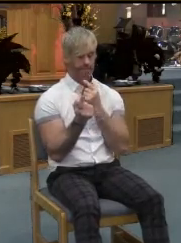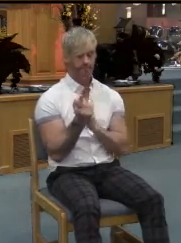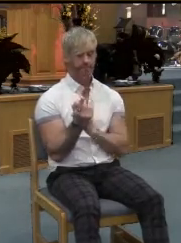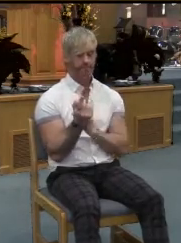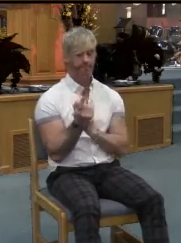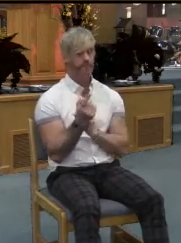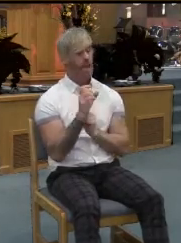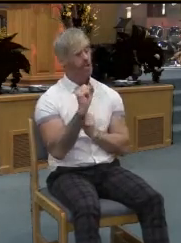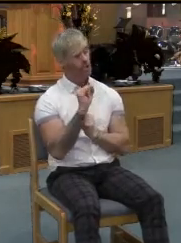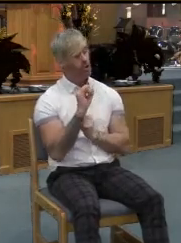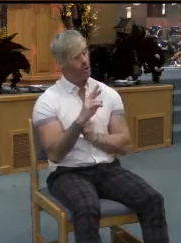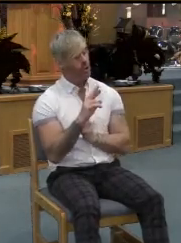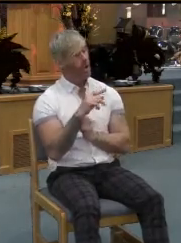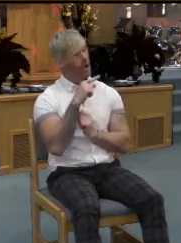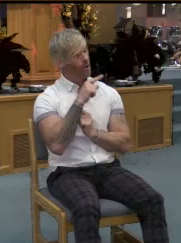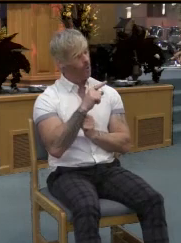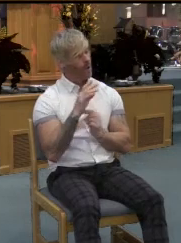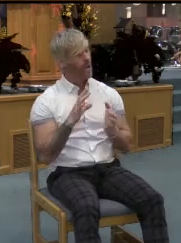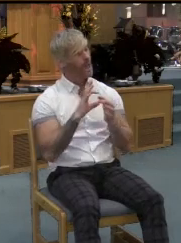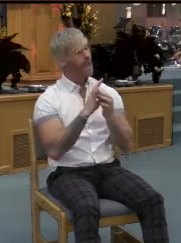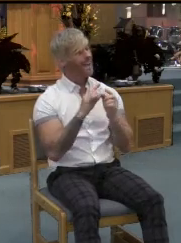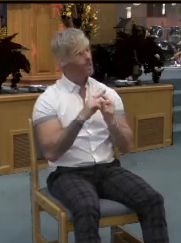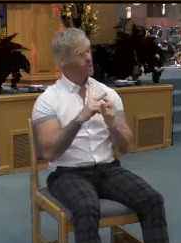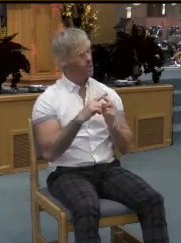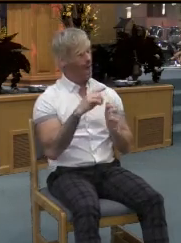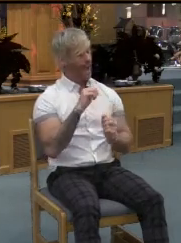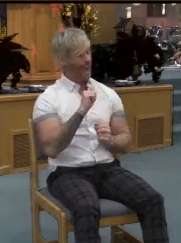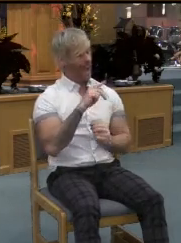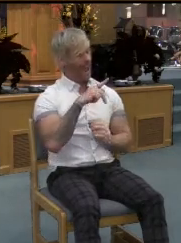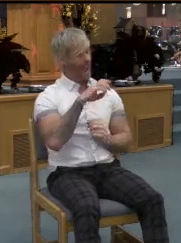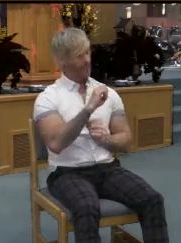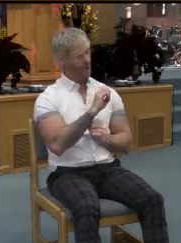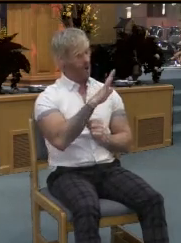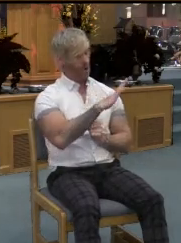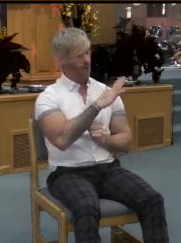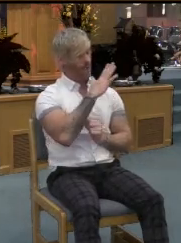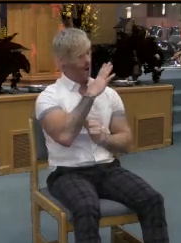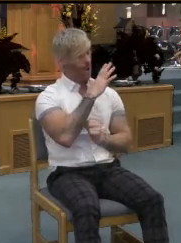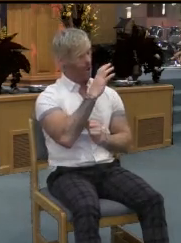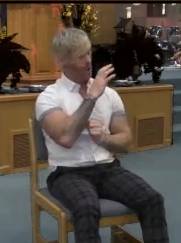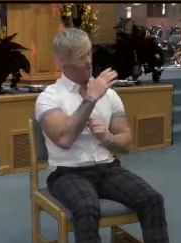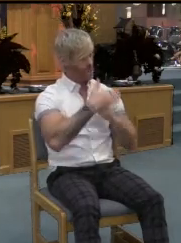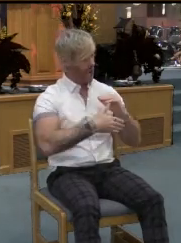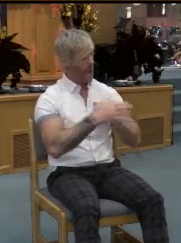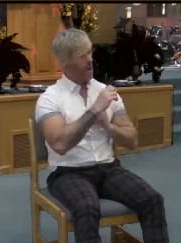"Sir, were you related to the apes on your mother's side or your father's side?"